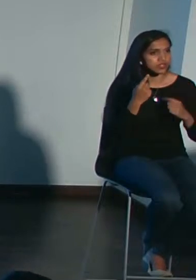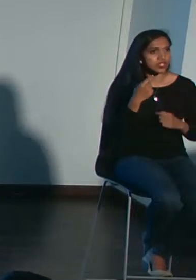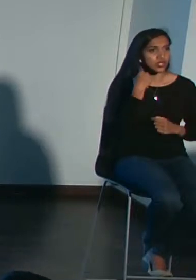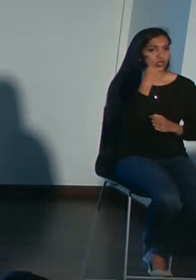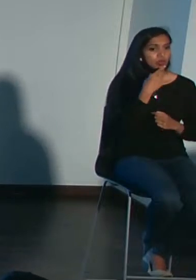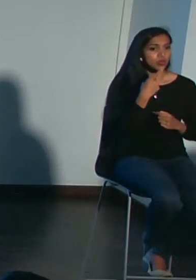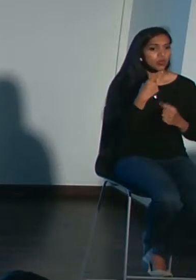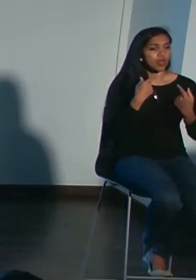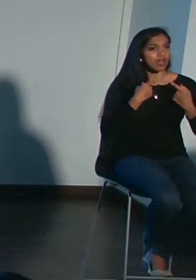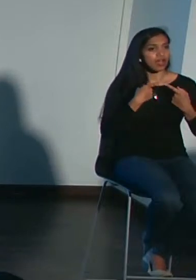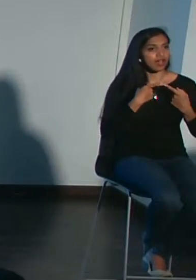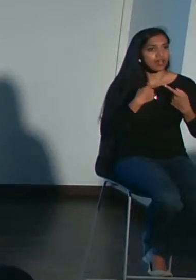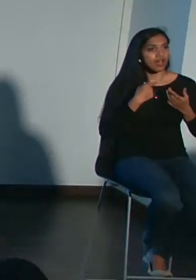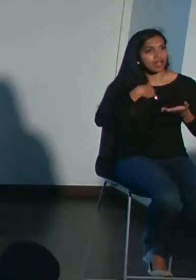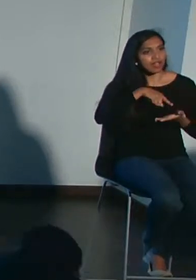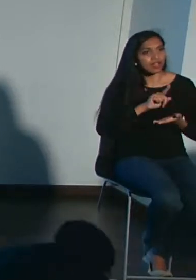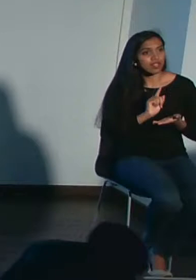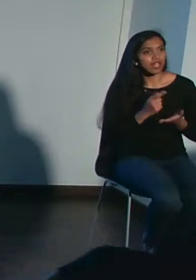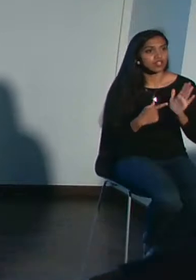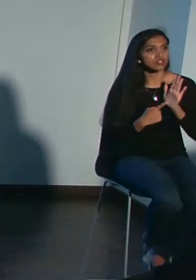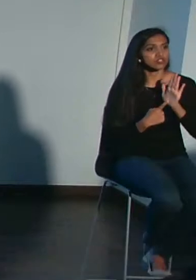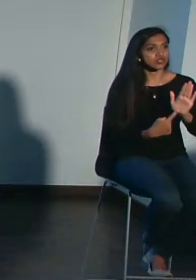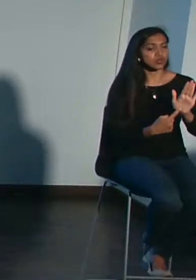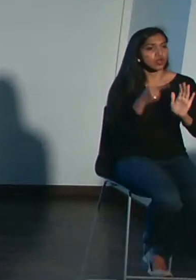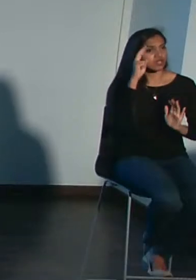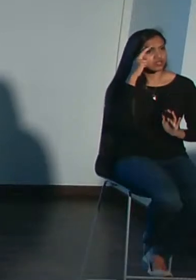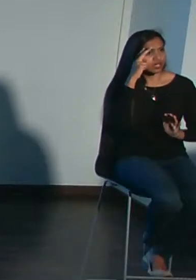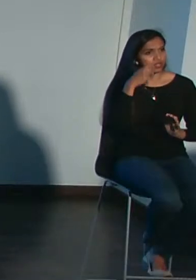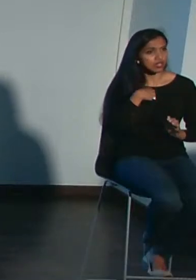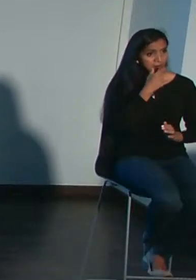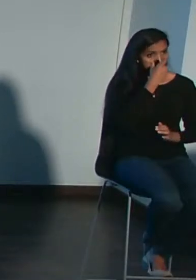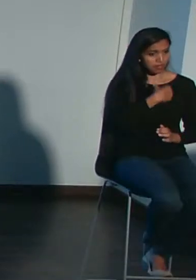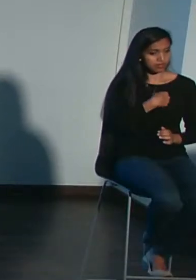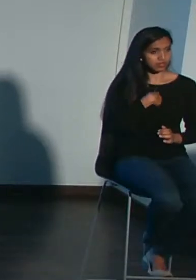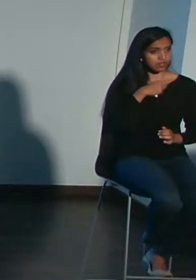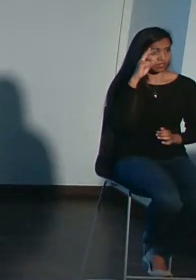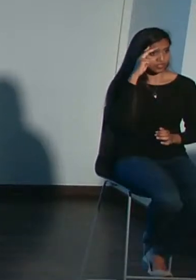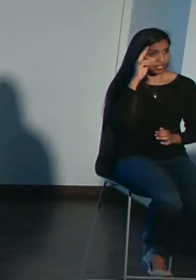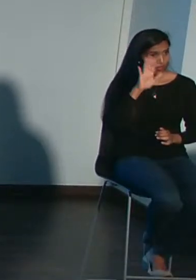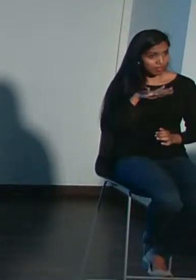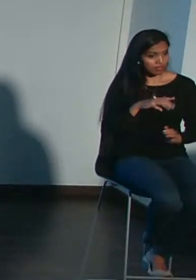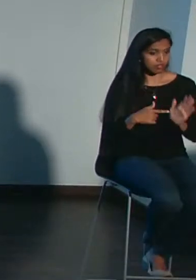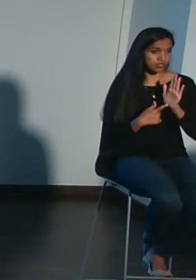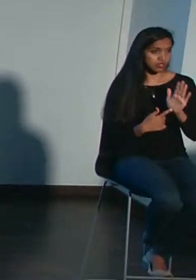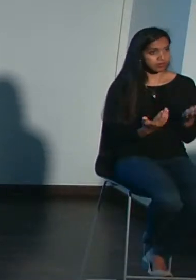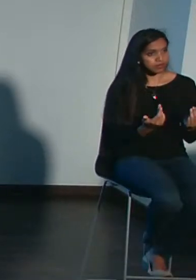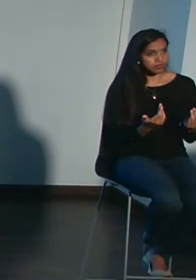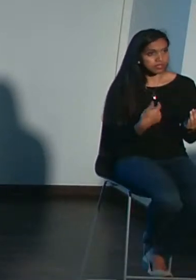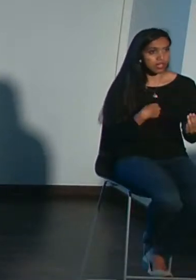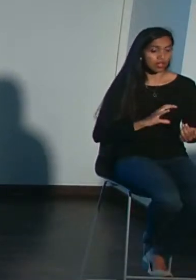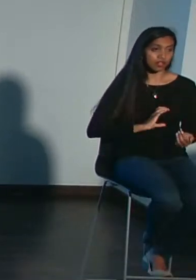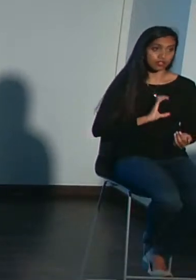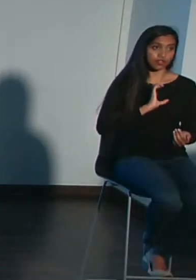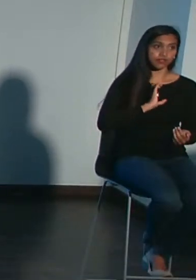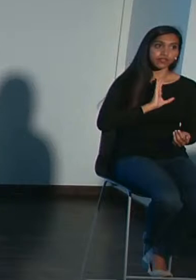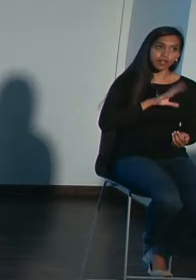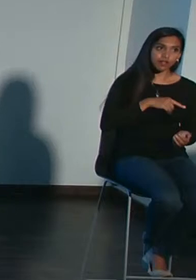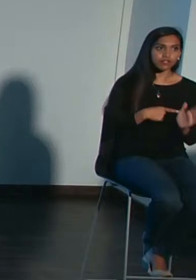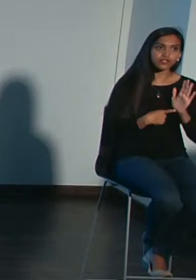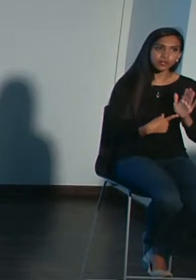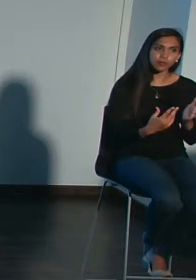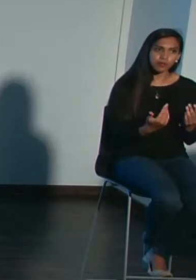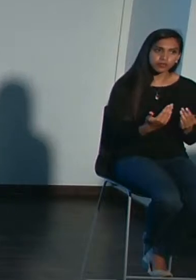to represent themselves as doubtful, and who has the confidence to do that. Because I was very quick in that moment to